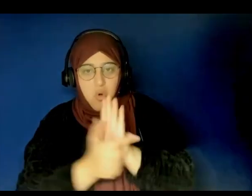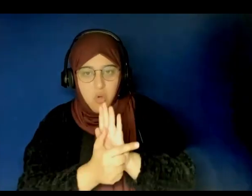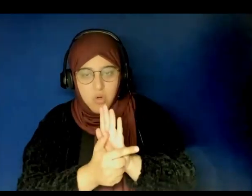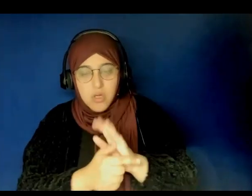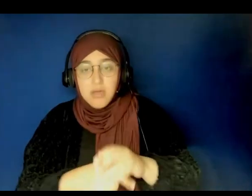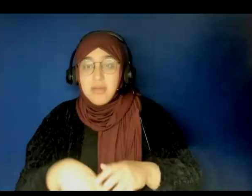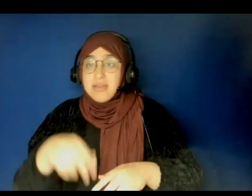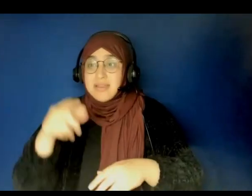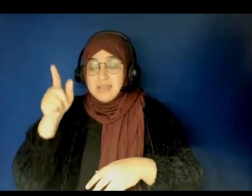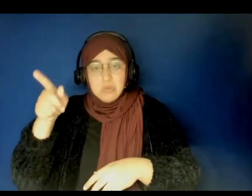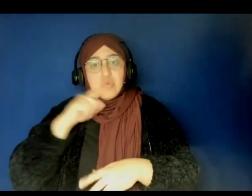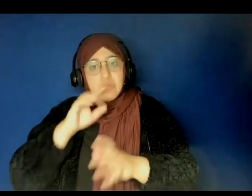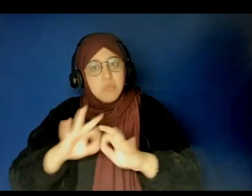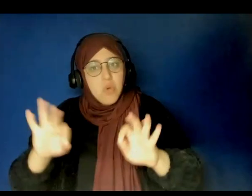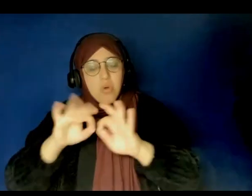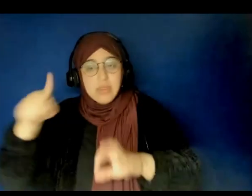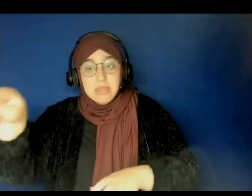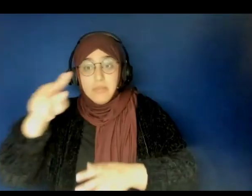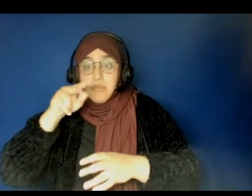having written the document for you.